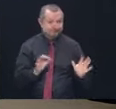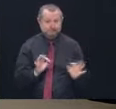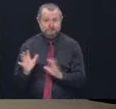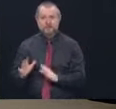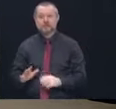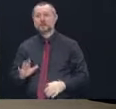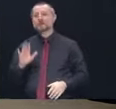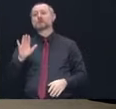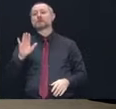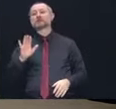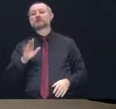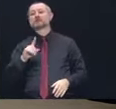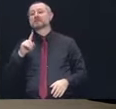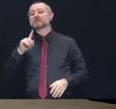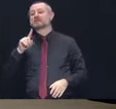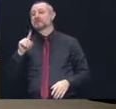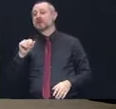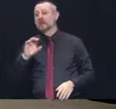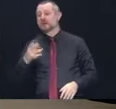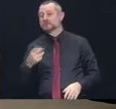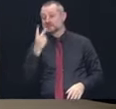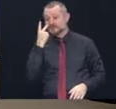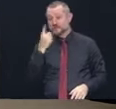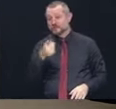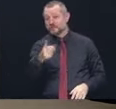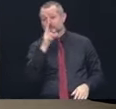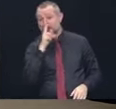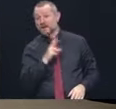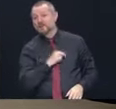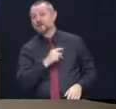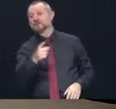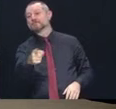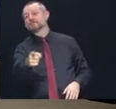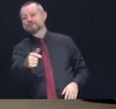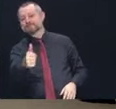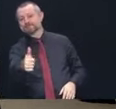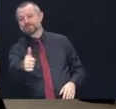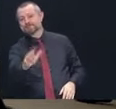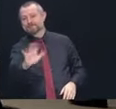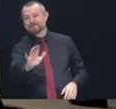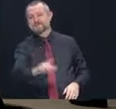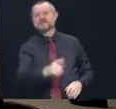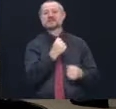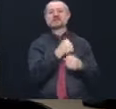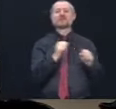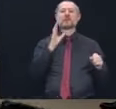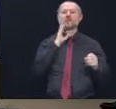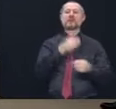Thanksgiving, Zach. All right, be safe. Let's give out some turkeys.